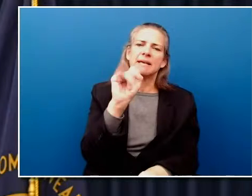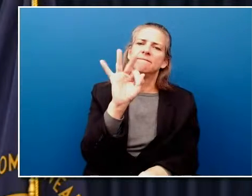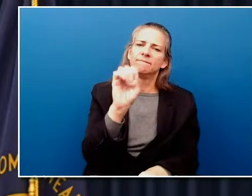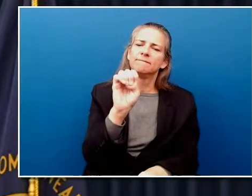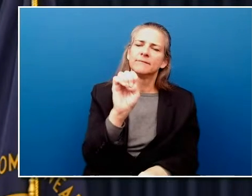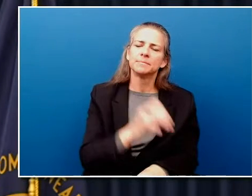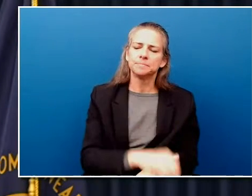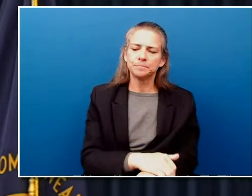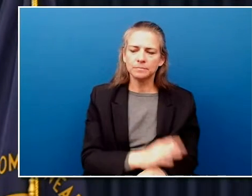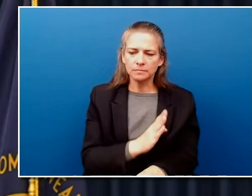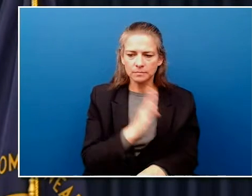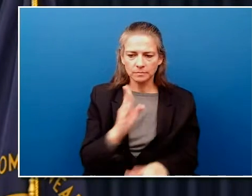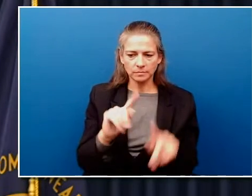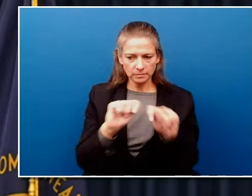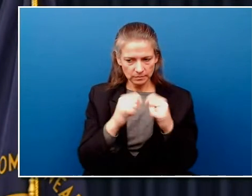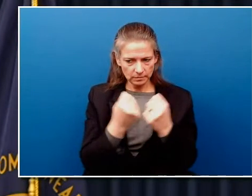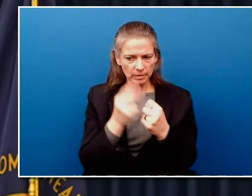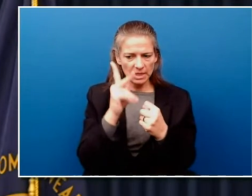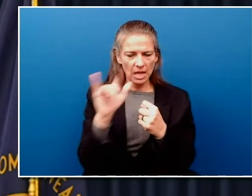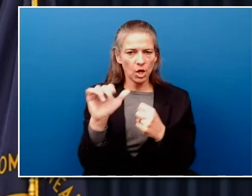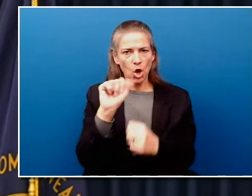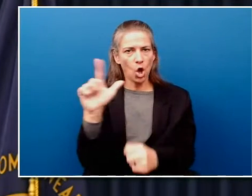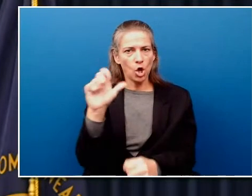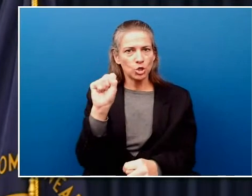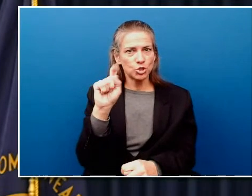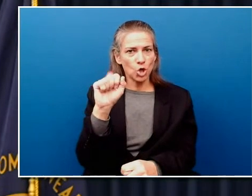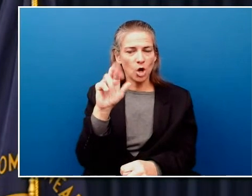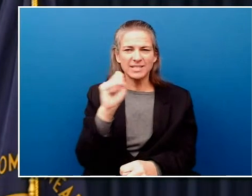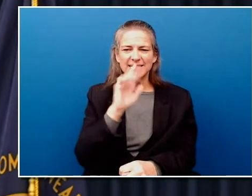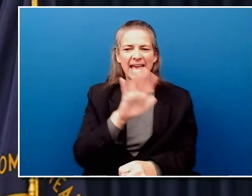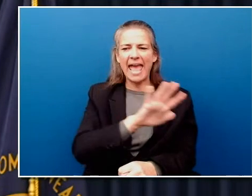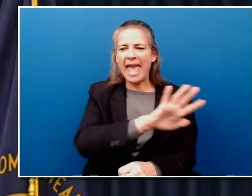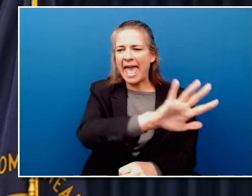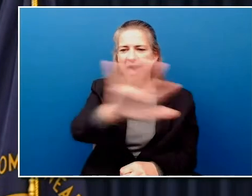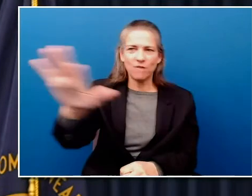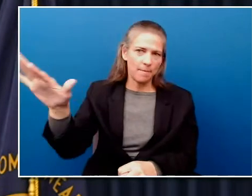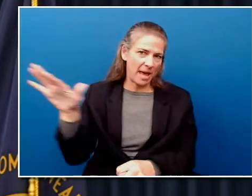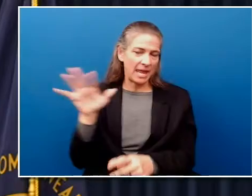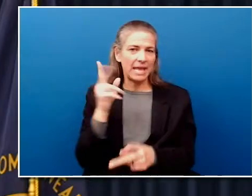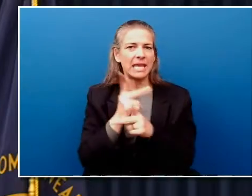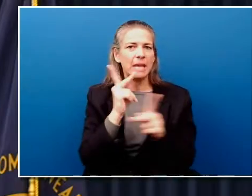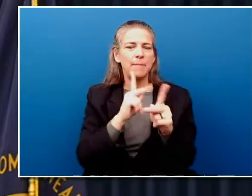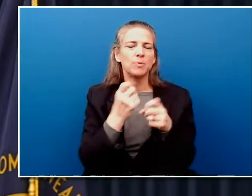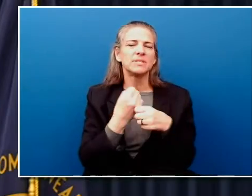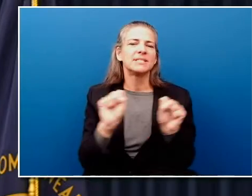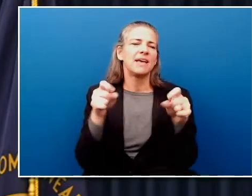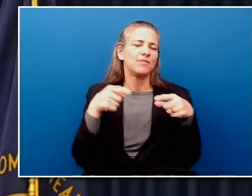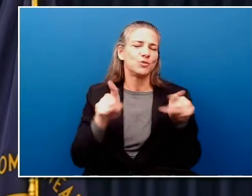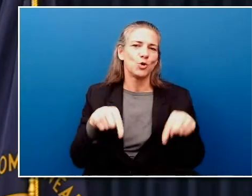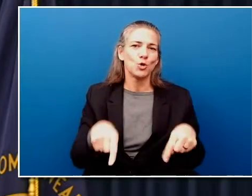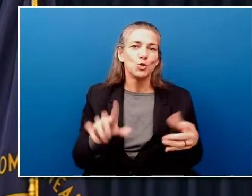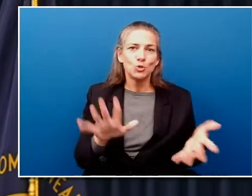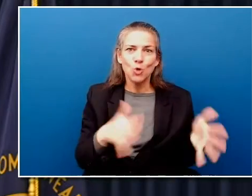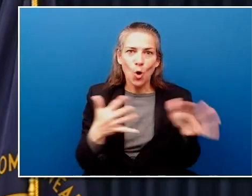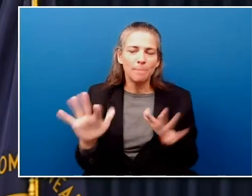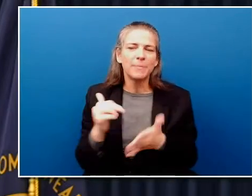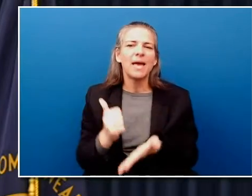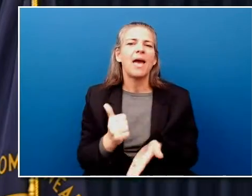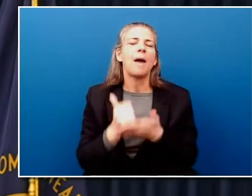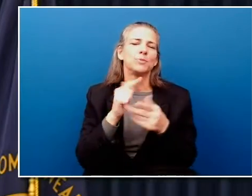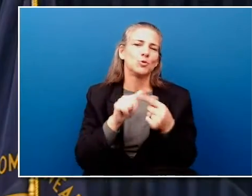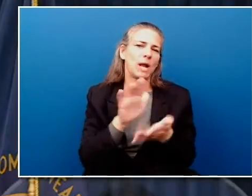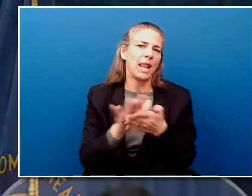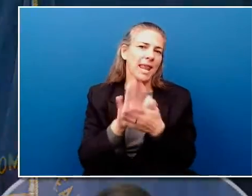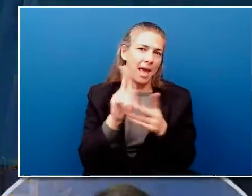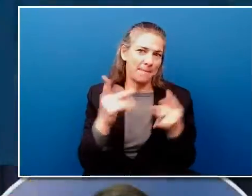our Team Kentucky All-Stars is everybody out there who is keeping people safe during these storms and is helping with the cleanup right